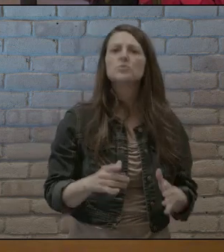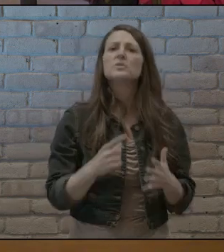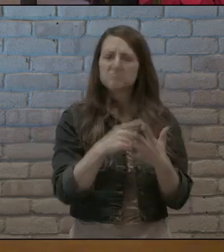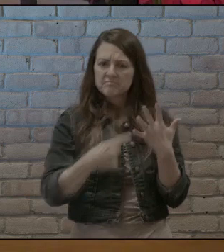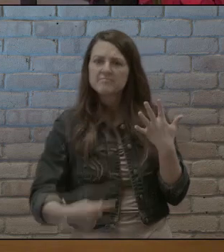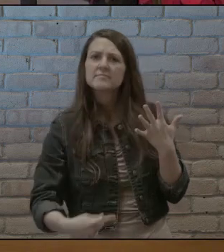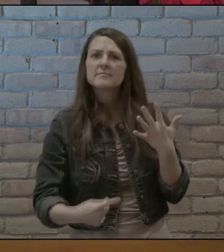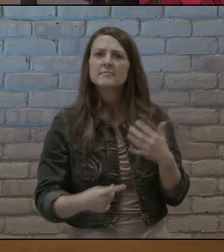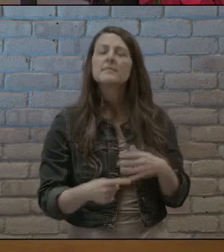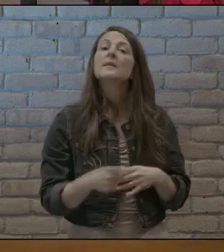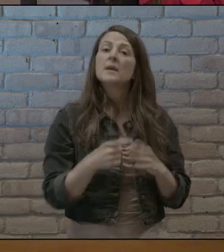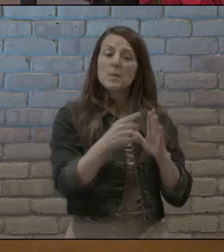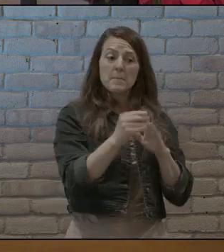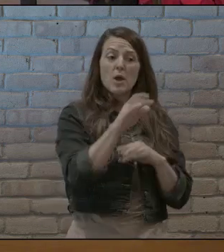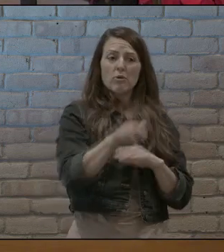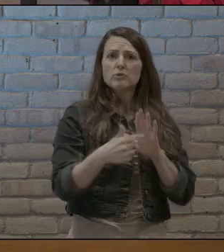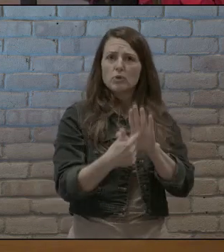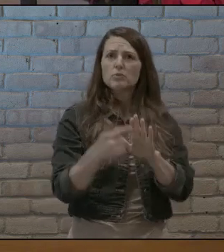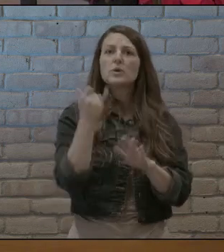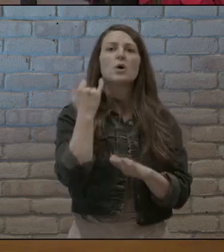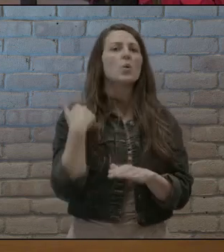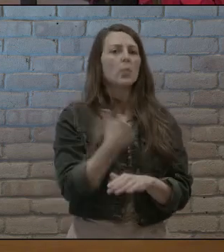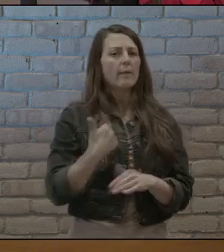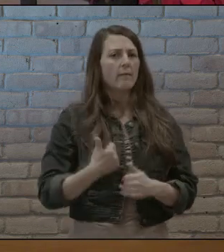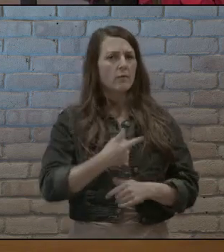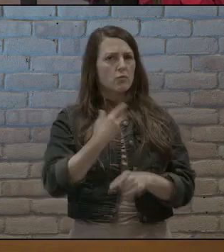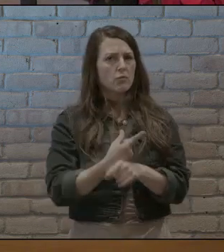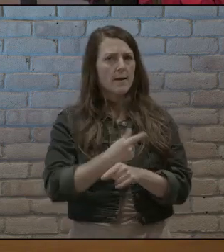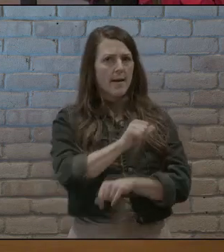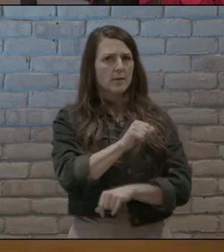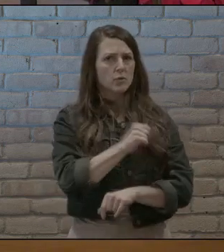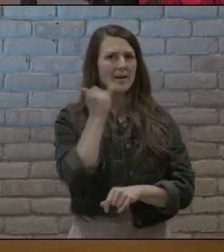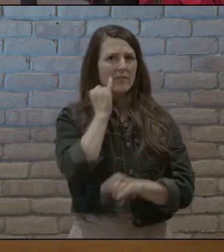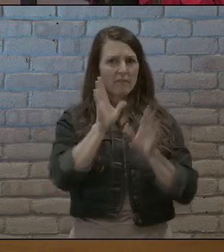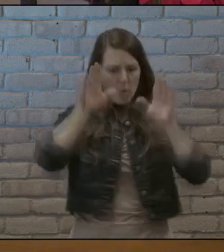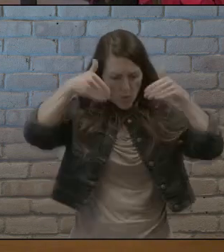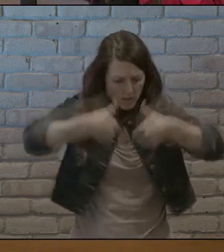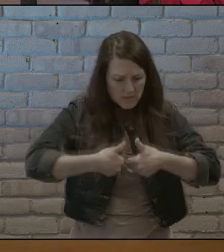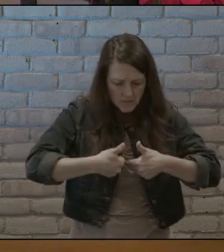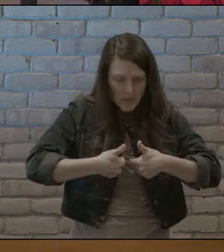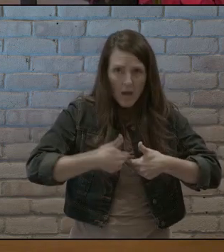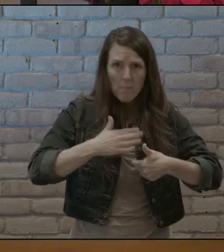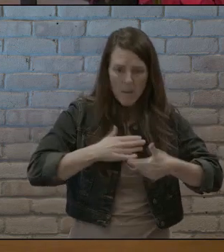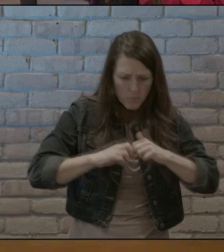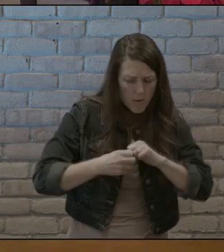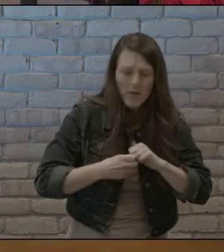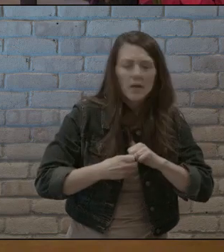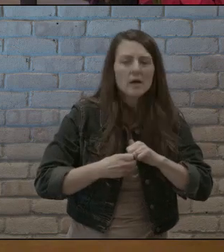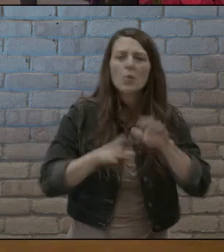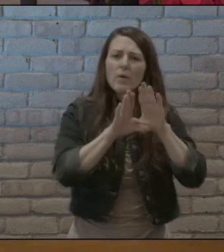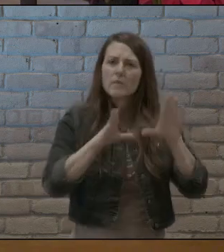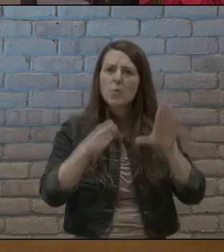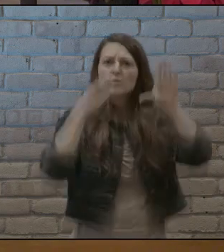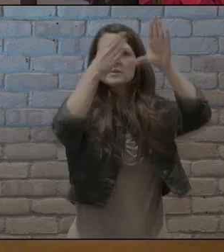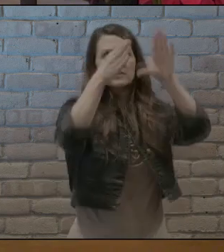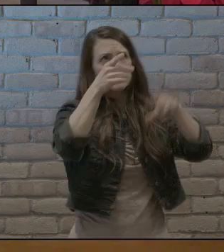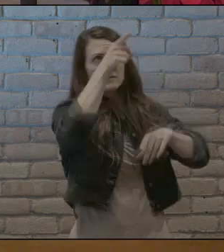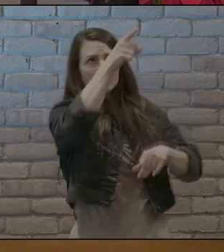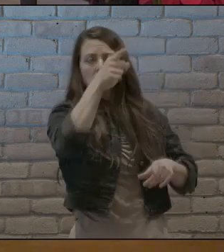a right attitude when we focus not on ourselves and our own crisis, but when we focus on who God